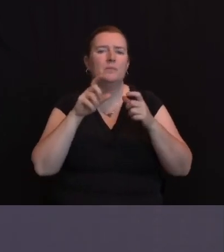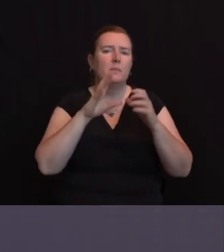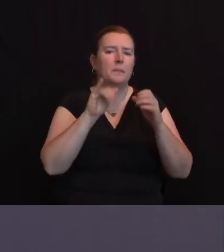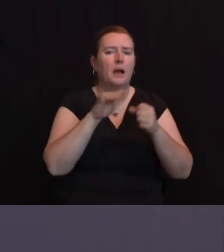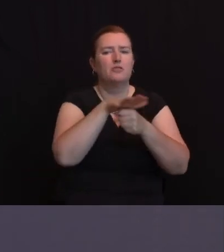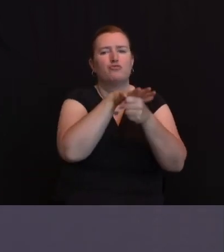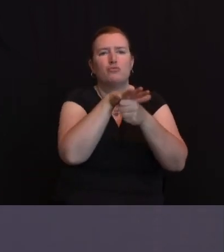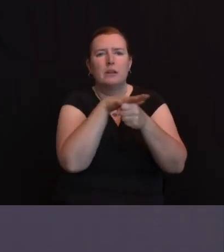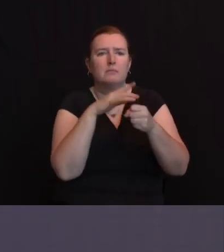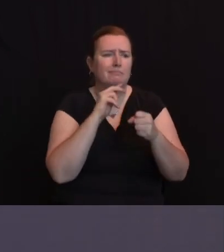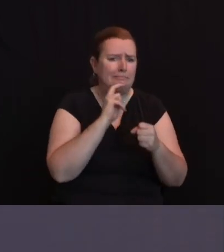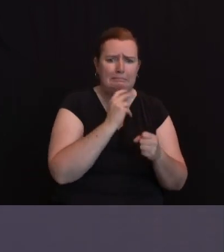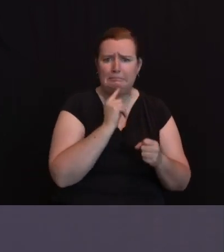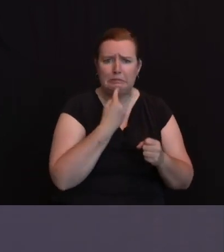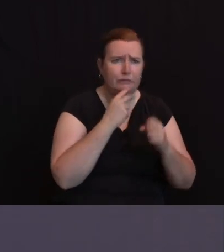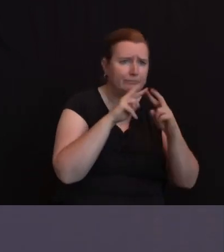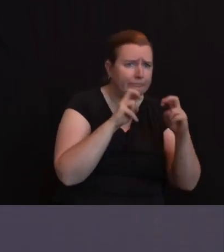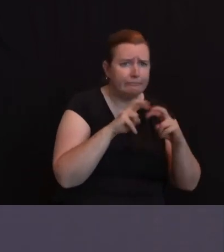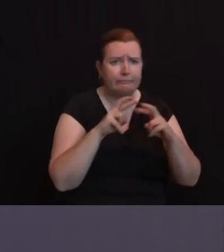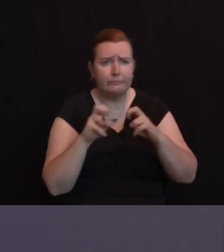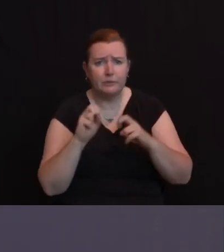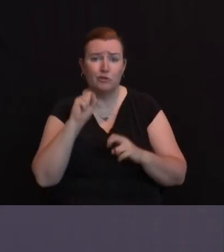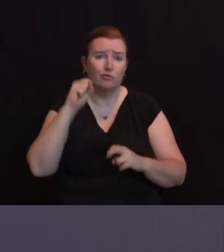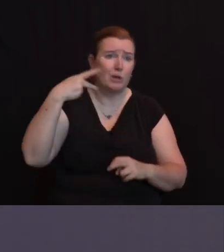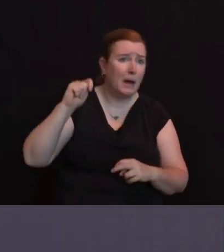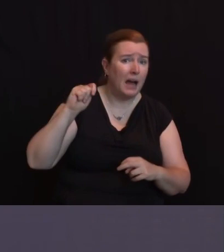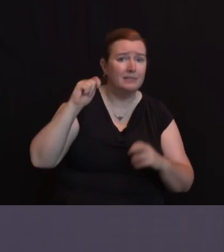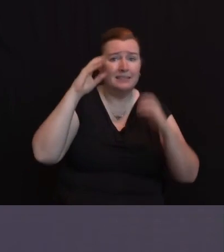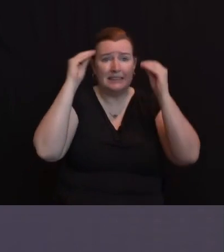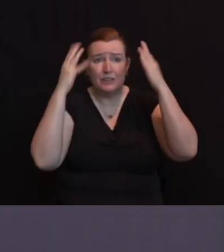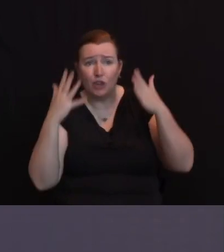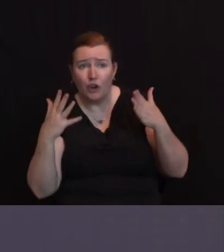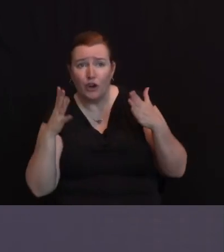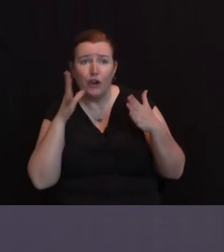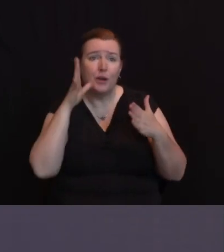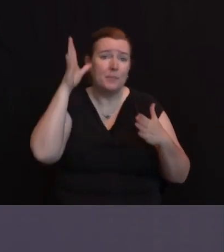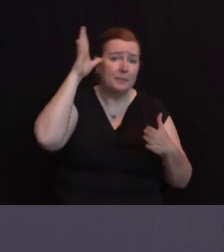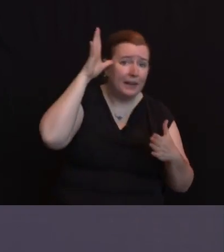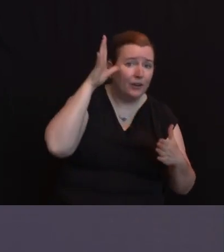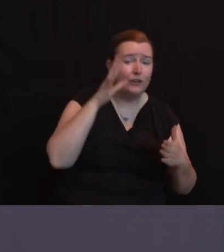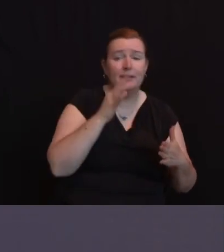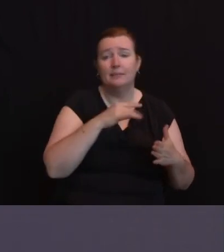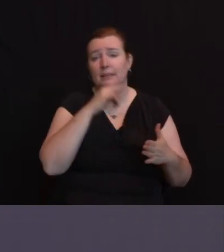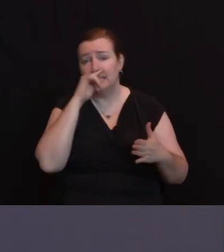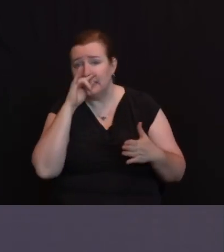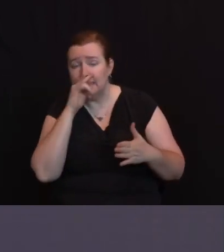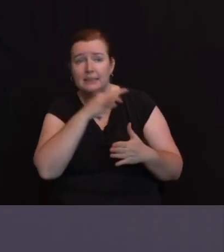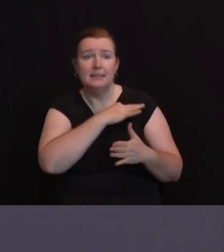seriously. Superintendents, educators, parents, kids, staff, other folks of interest.